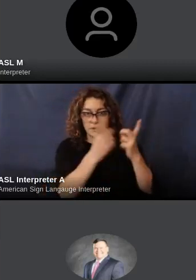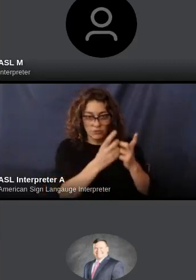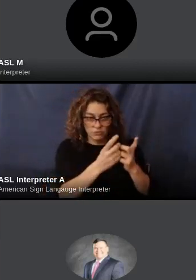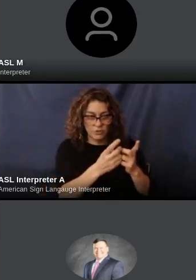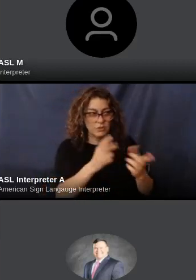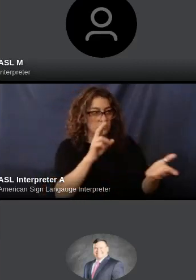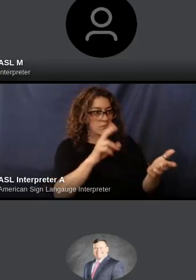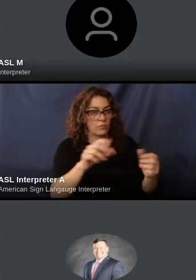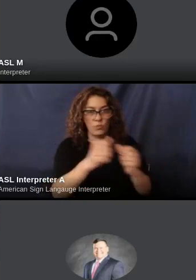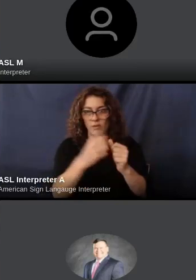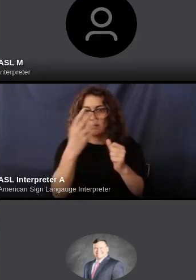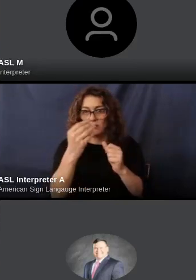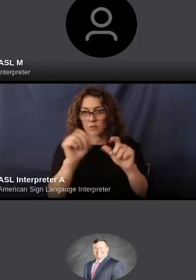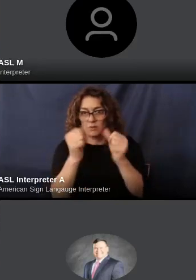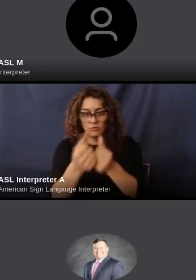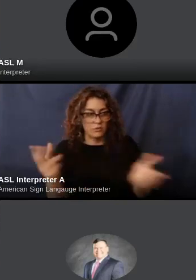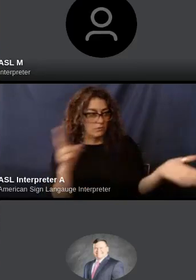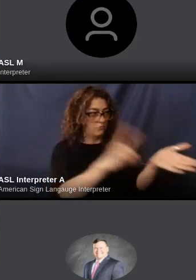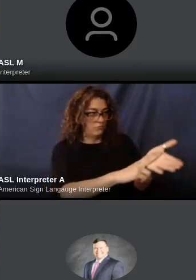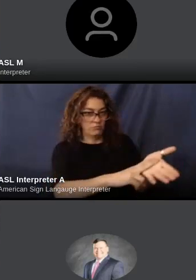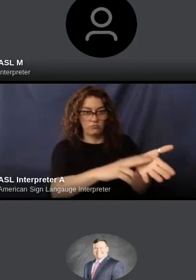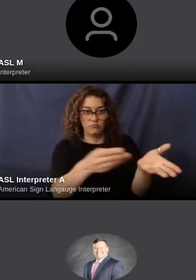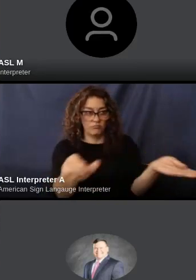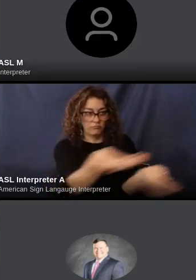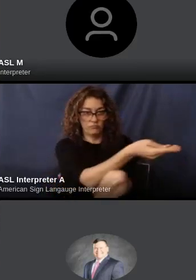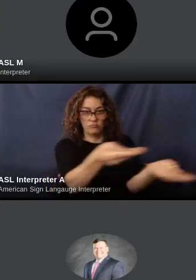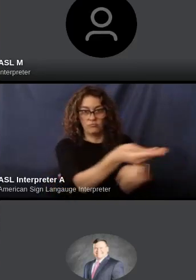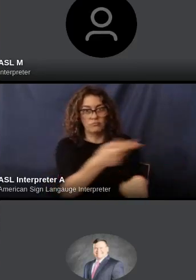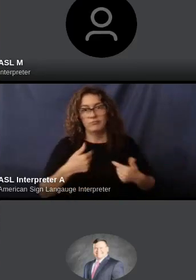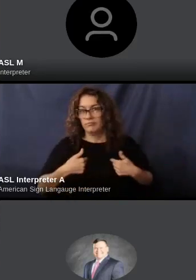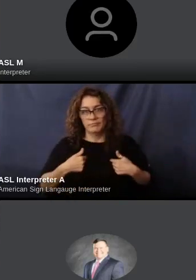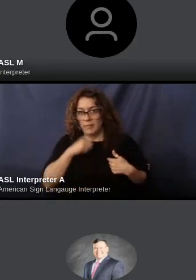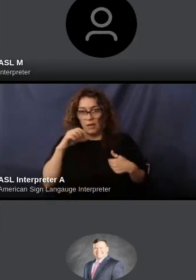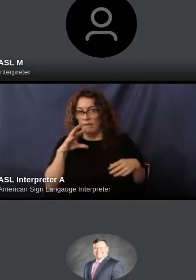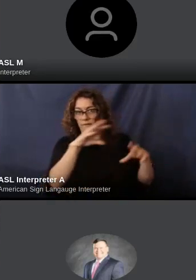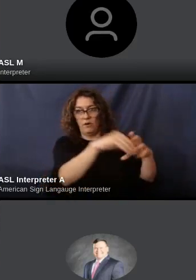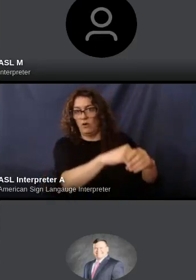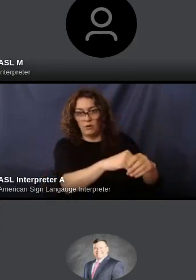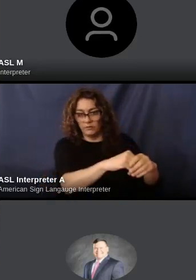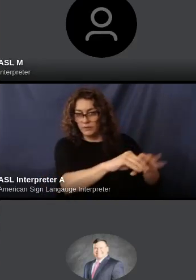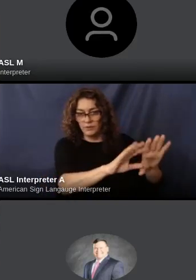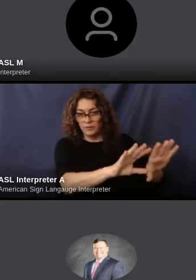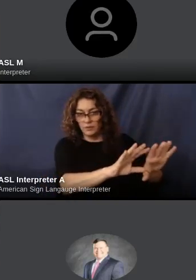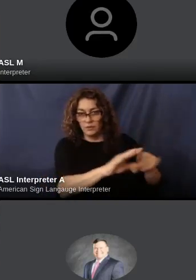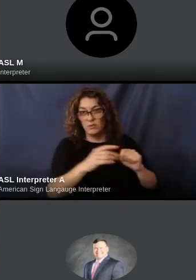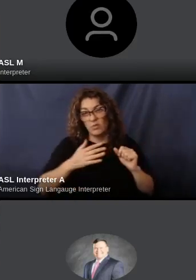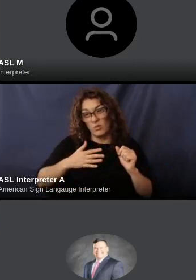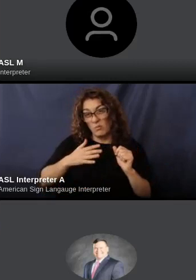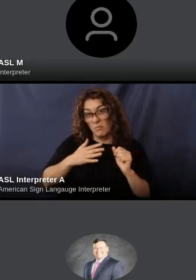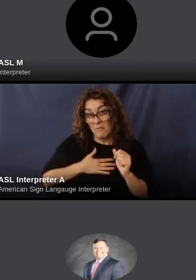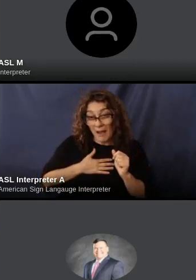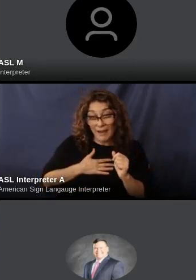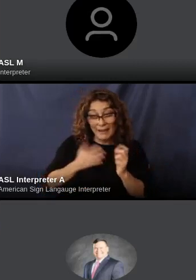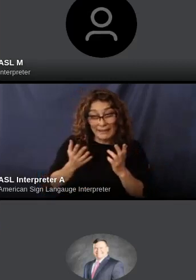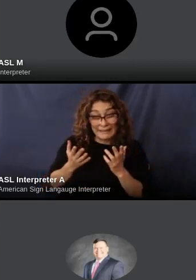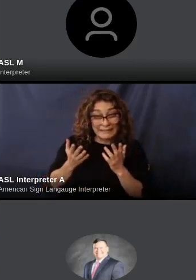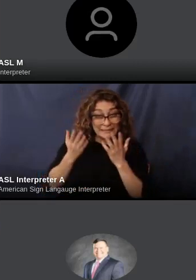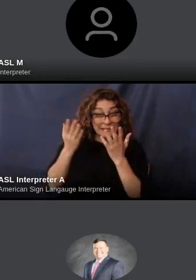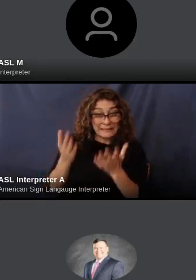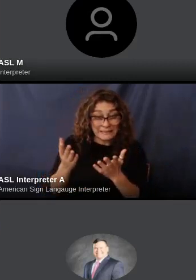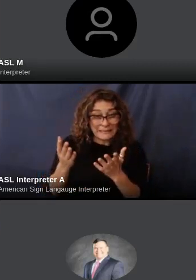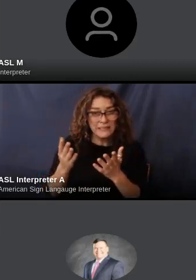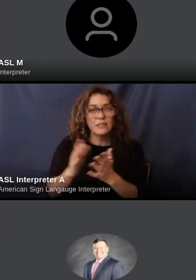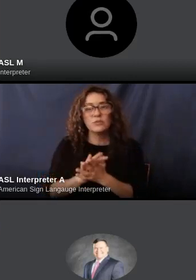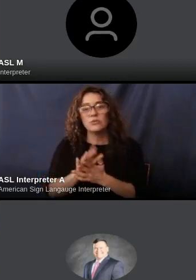doesn't set in on and isn't affiliated with. So I would encourage you really to just consult, excuse me,